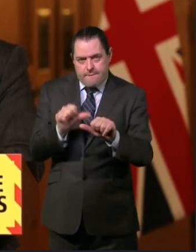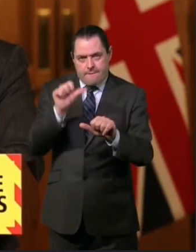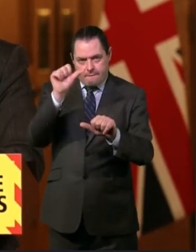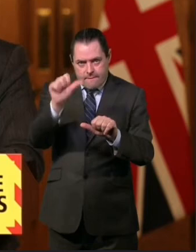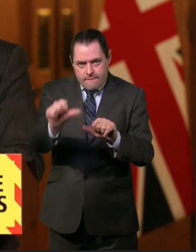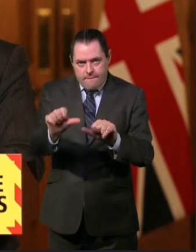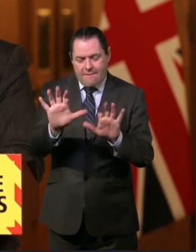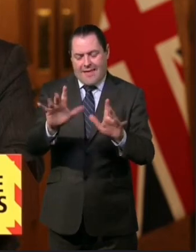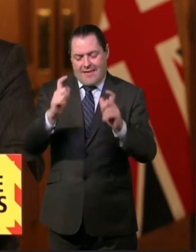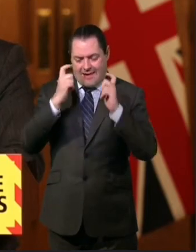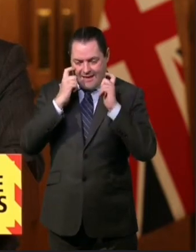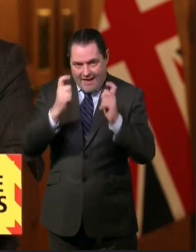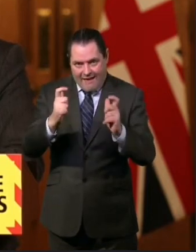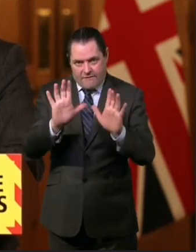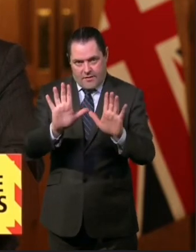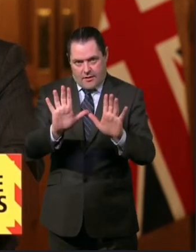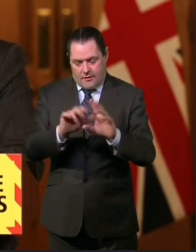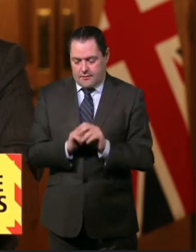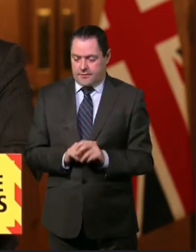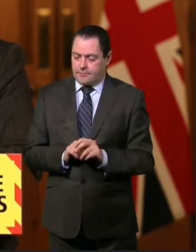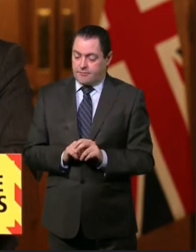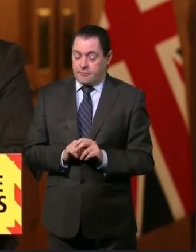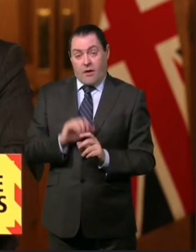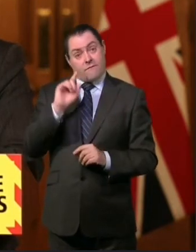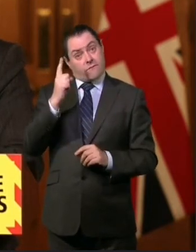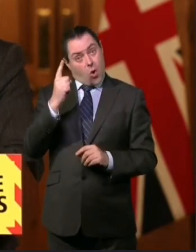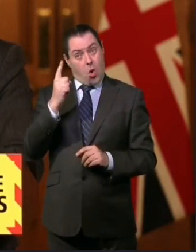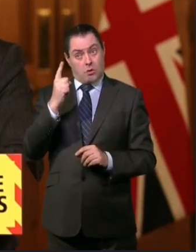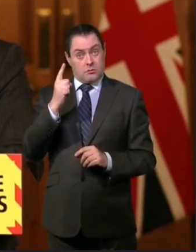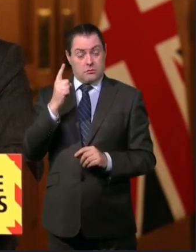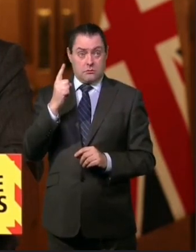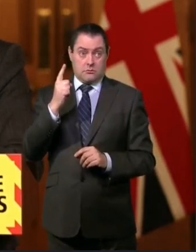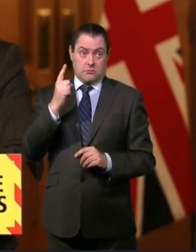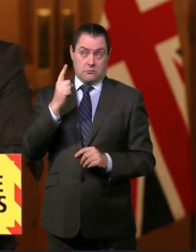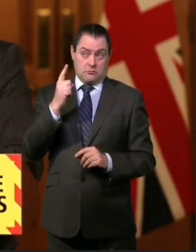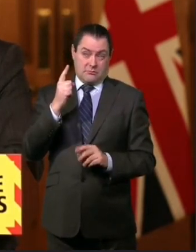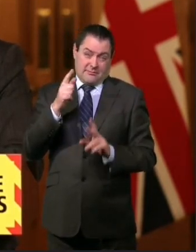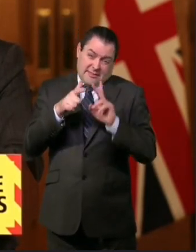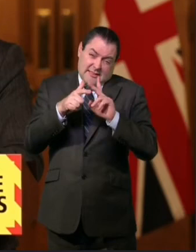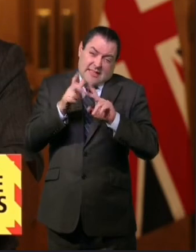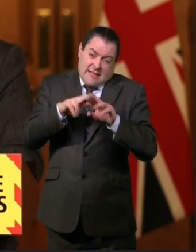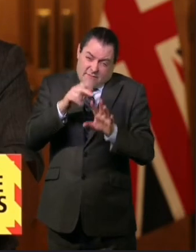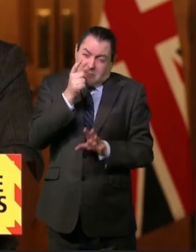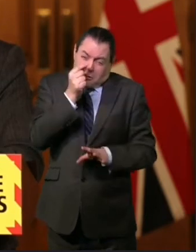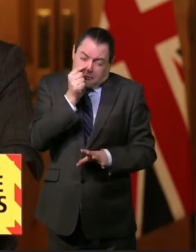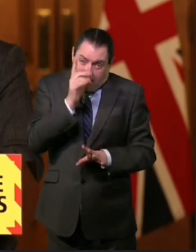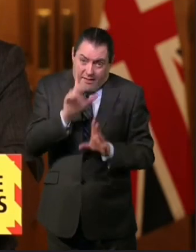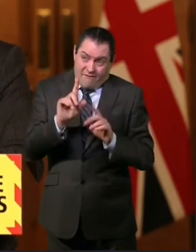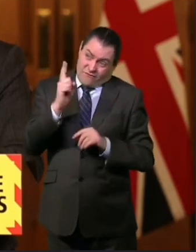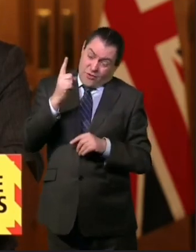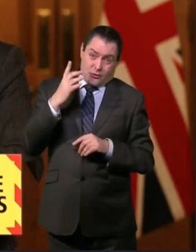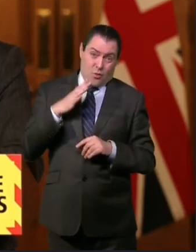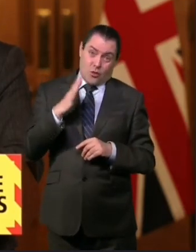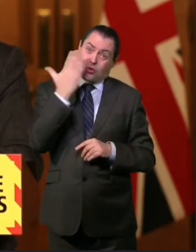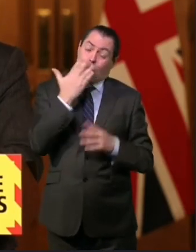to reopen, if we can make any progress, will of course be schools, and that remains the